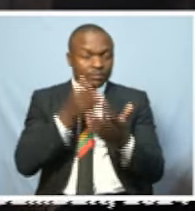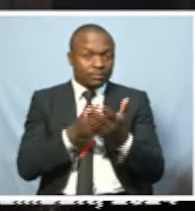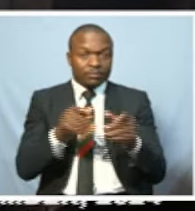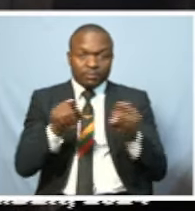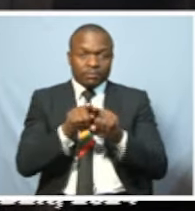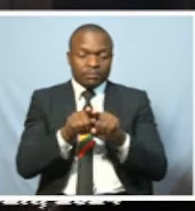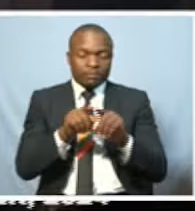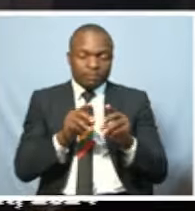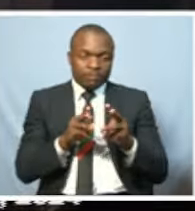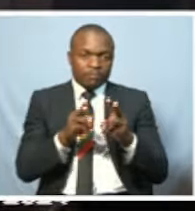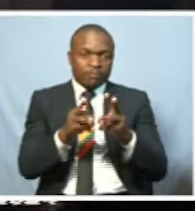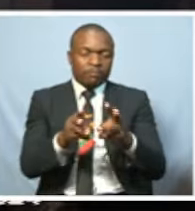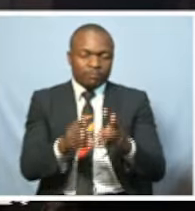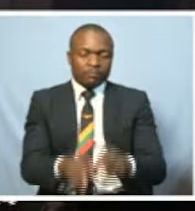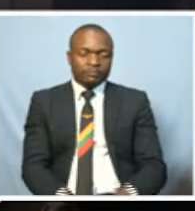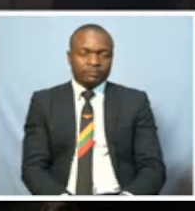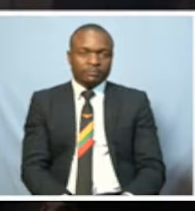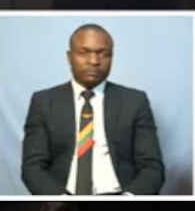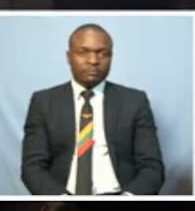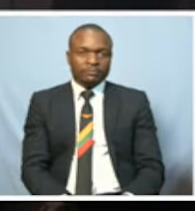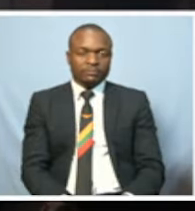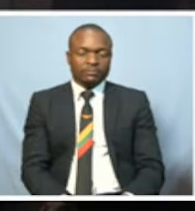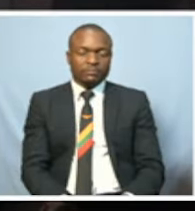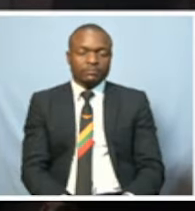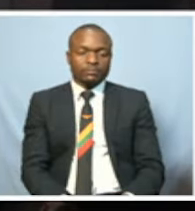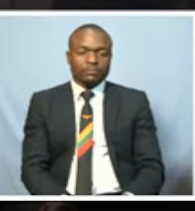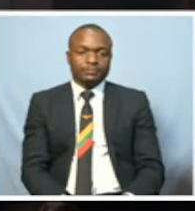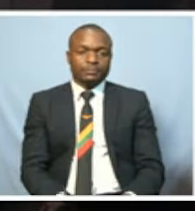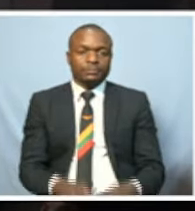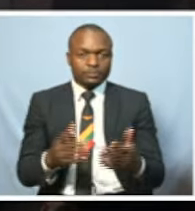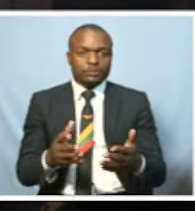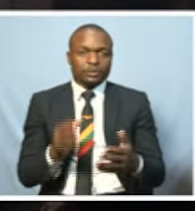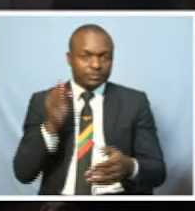manner for the years to come?